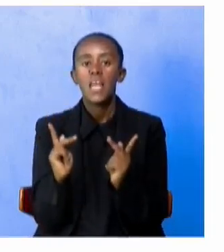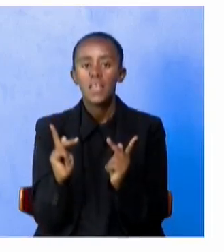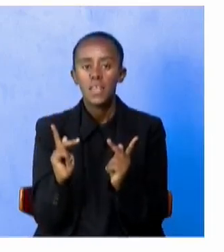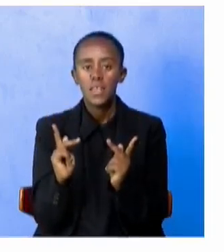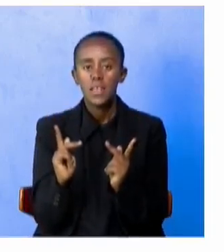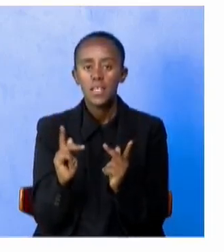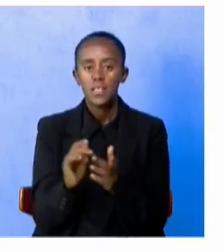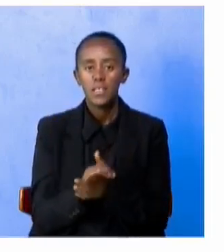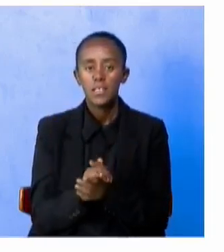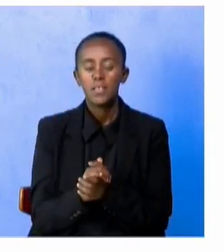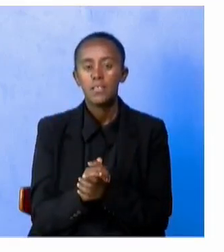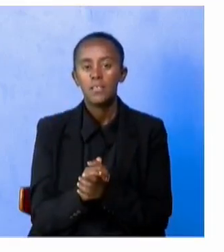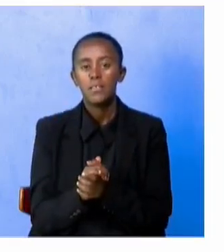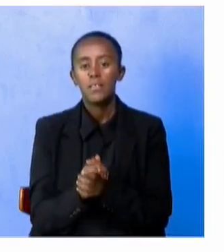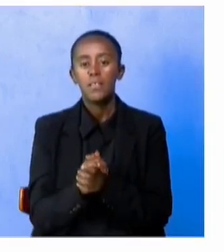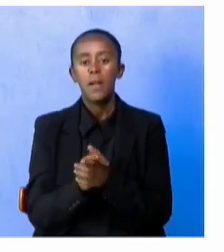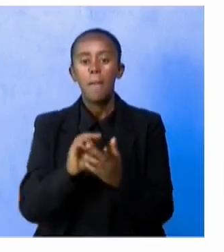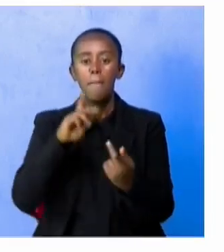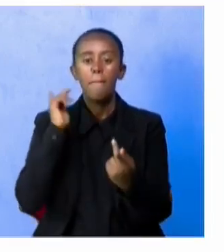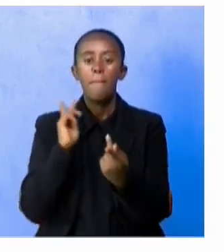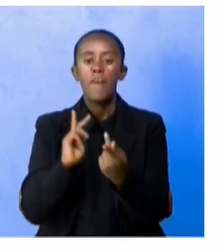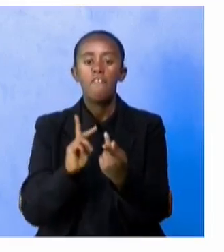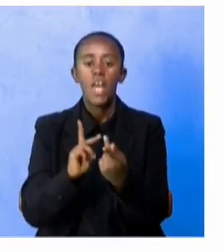perfect tense.